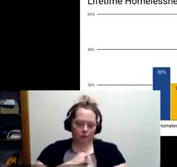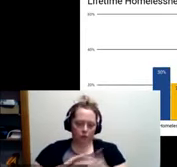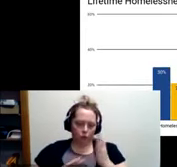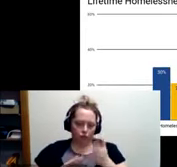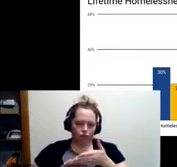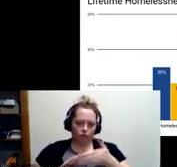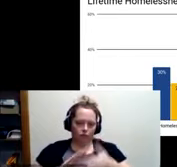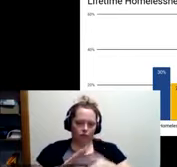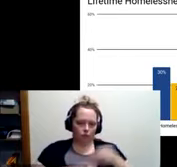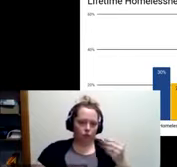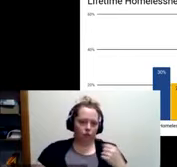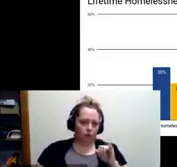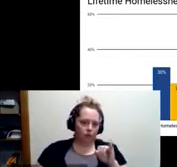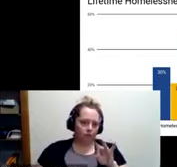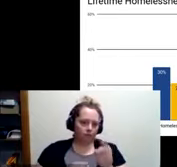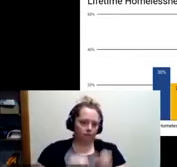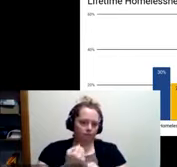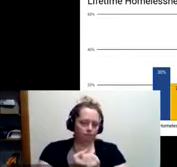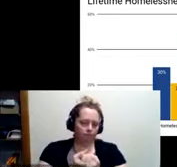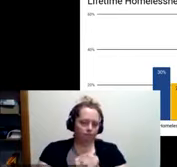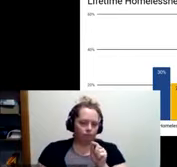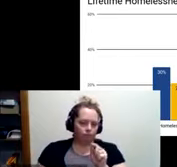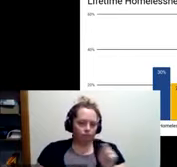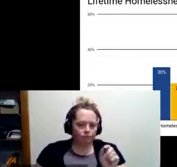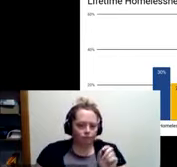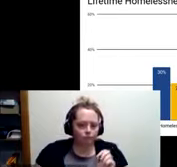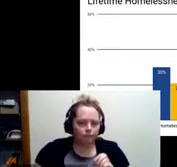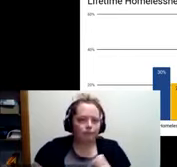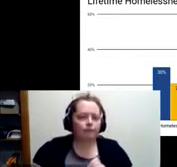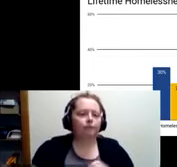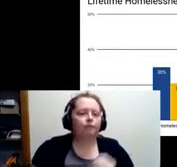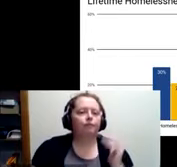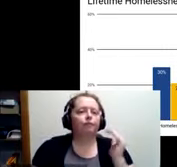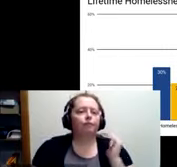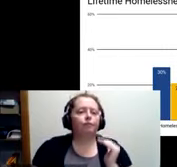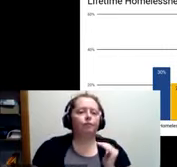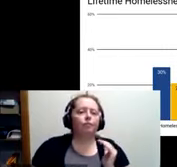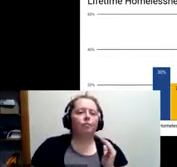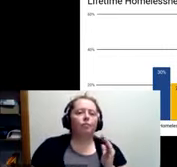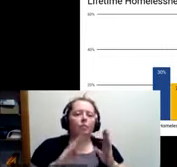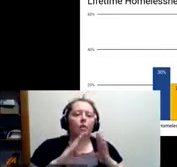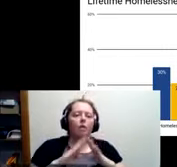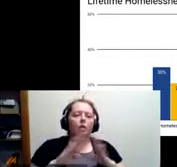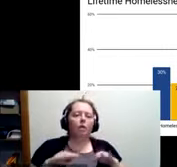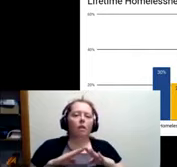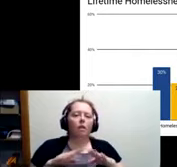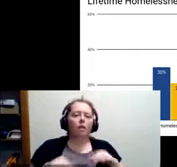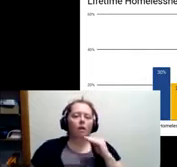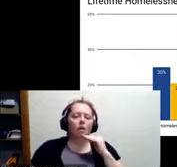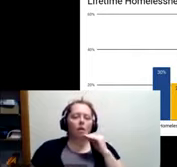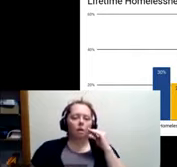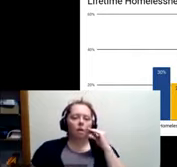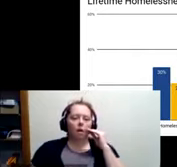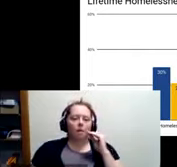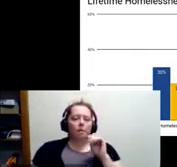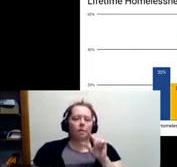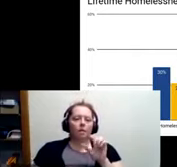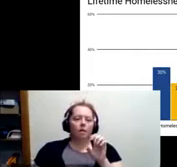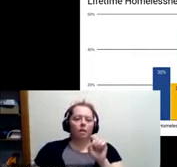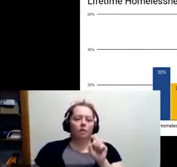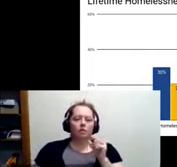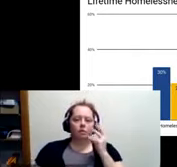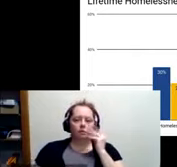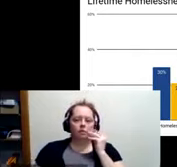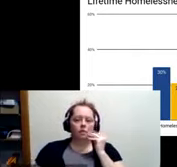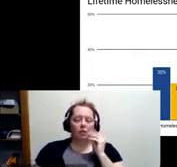So housing. Trans and non-binary people are more likely to experience homelessness, more likely